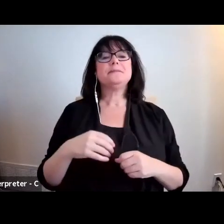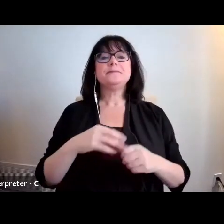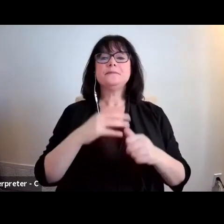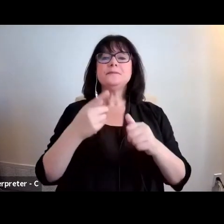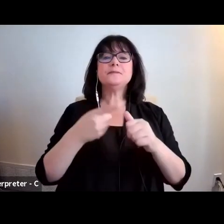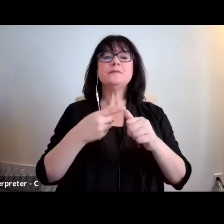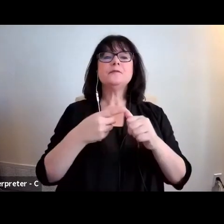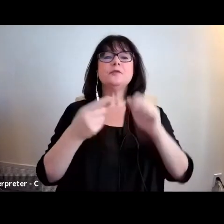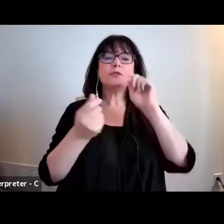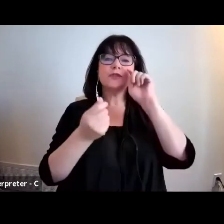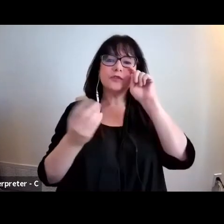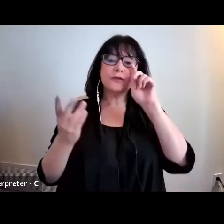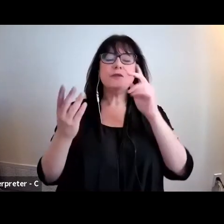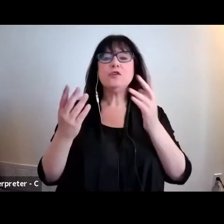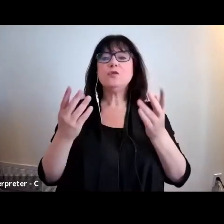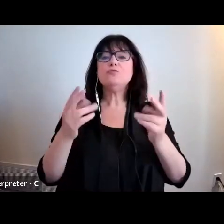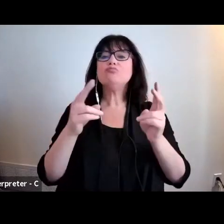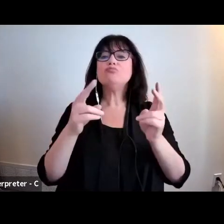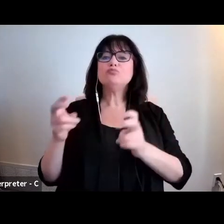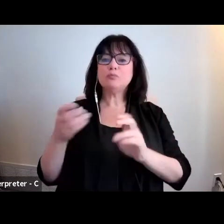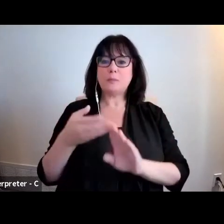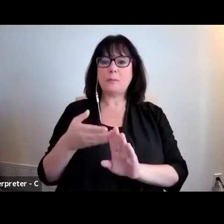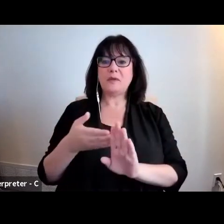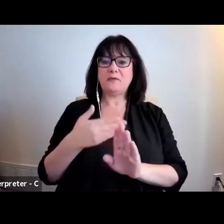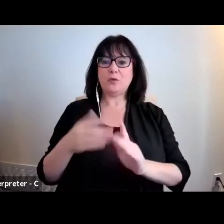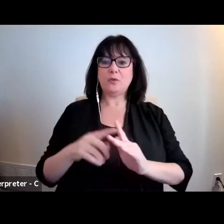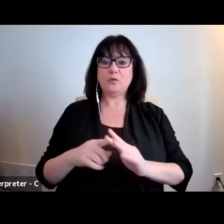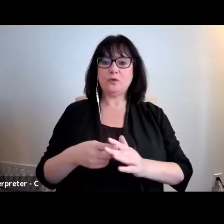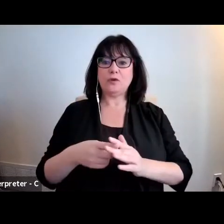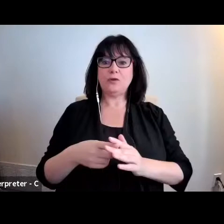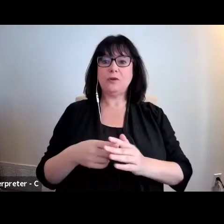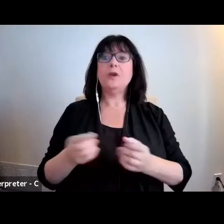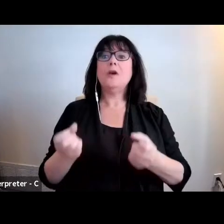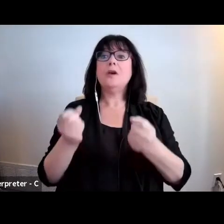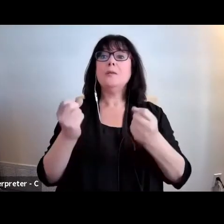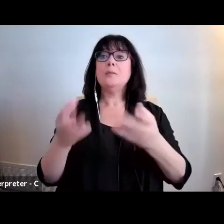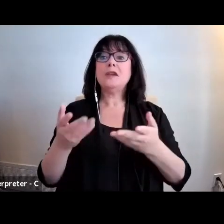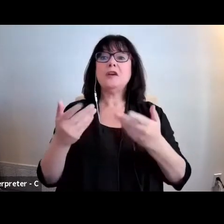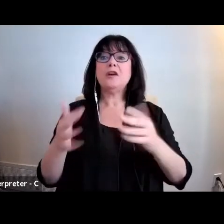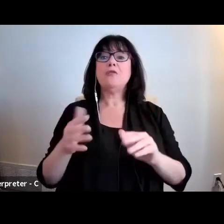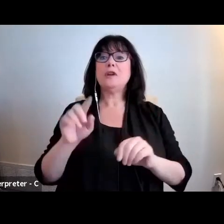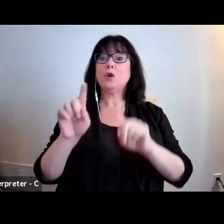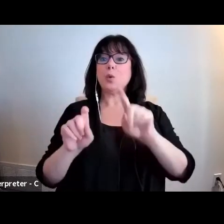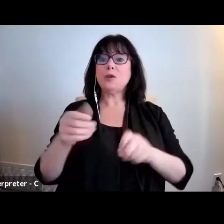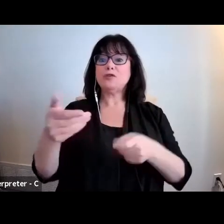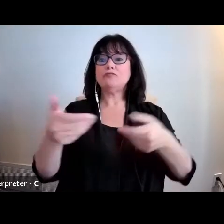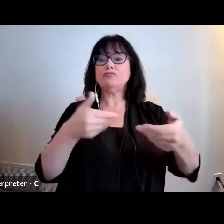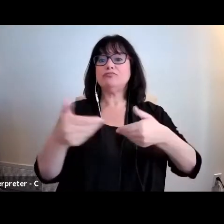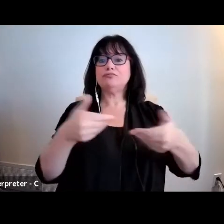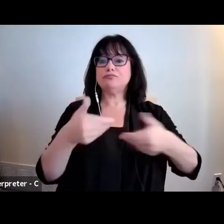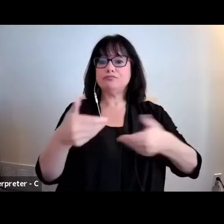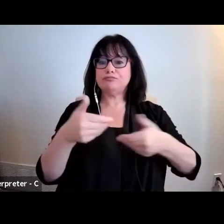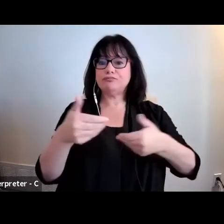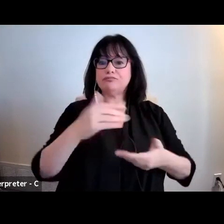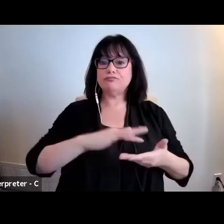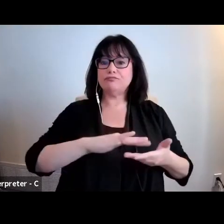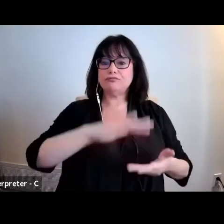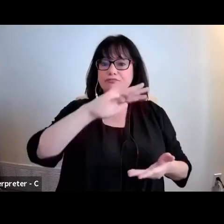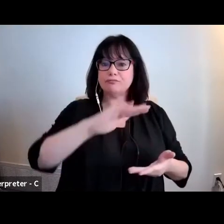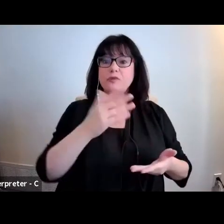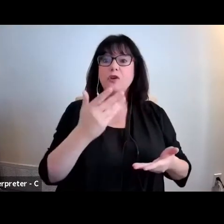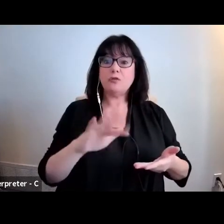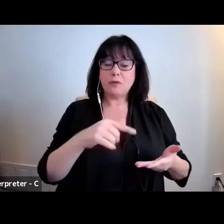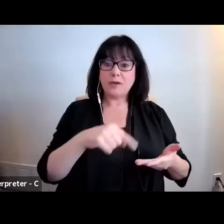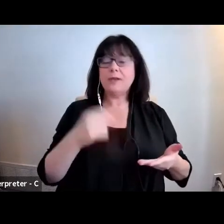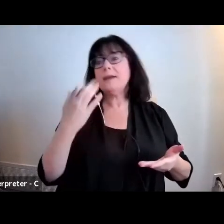get into it. So many of you submitted questions in advance. Thank you for that. And we'll be kind of interspersing those questions throughout the session